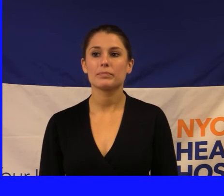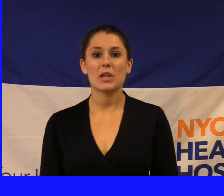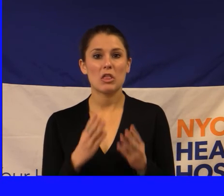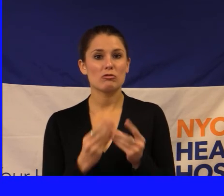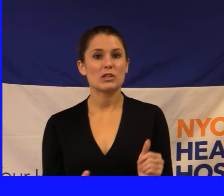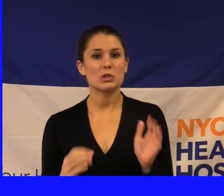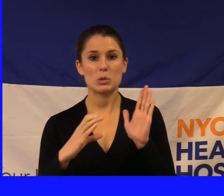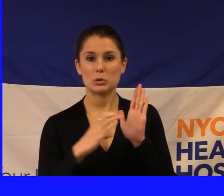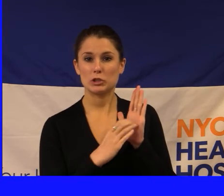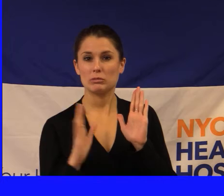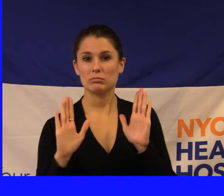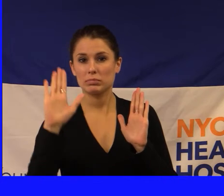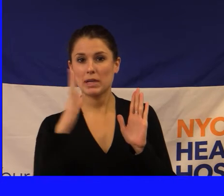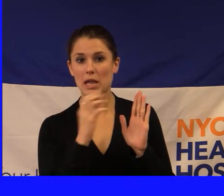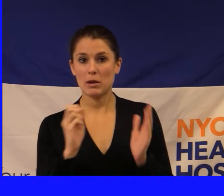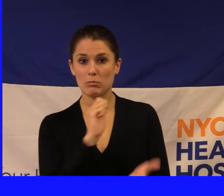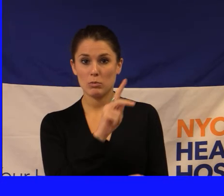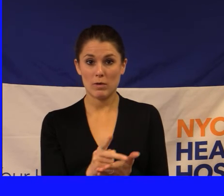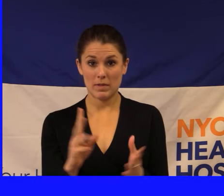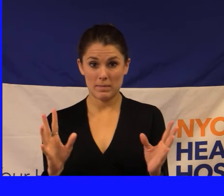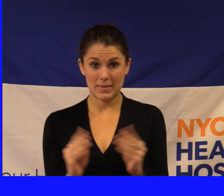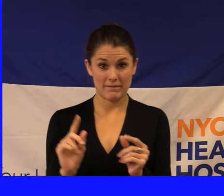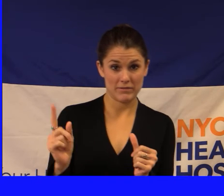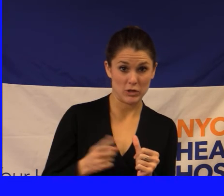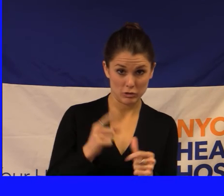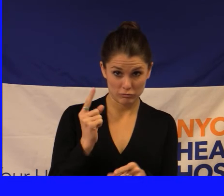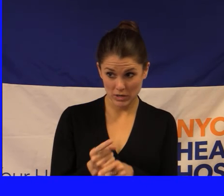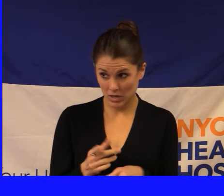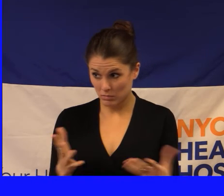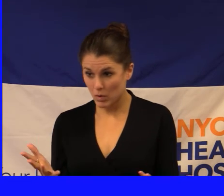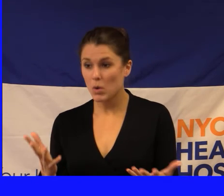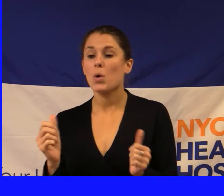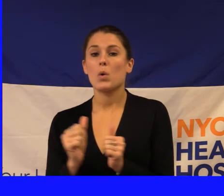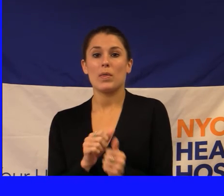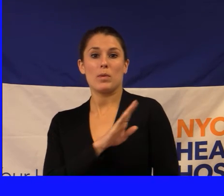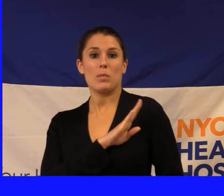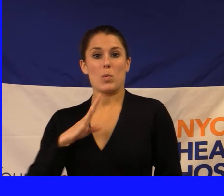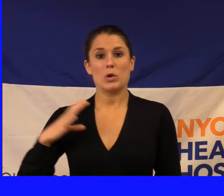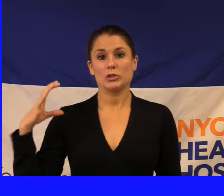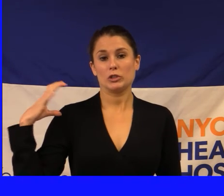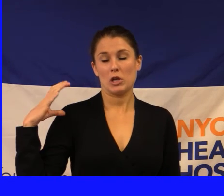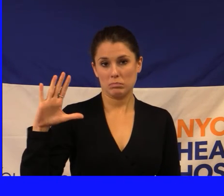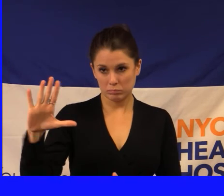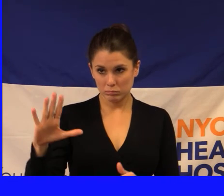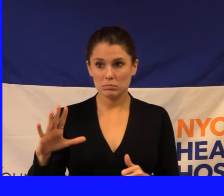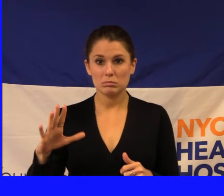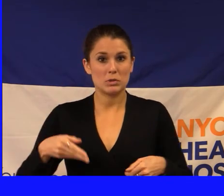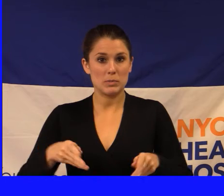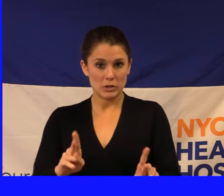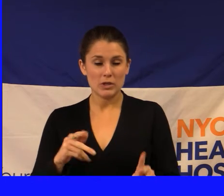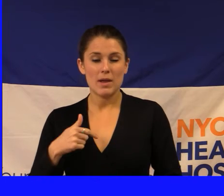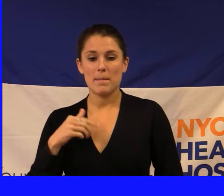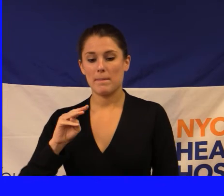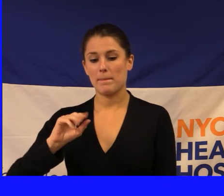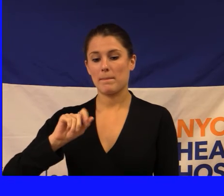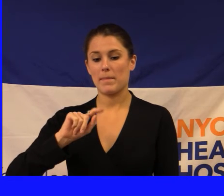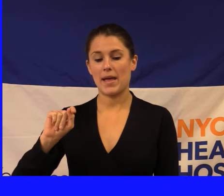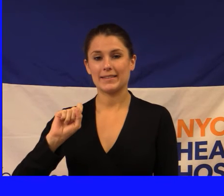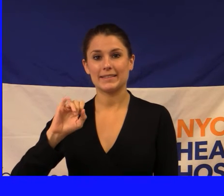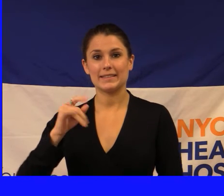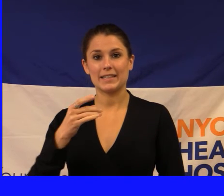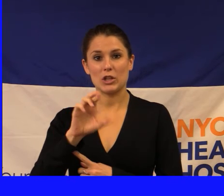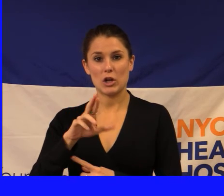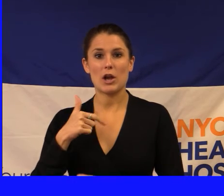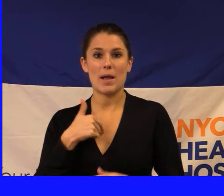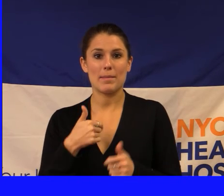of the minutes. Is that correct, everyone? So with the board chair's permission, I'm Matt Siegler, the CEO of the ACO, and I'll